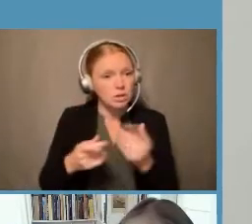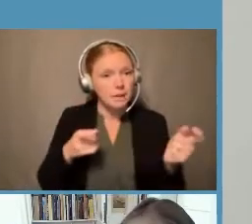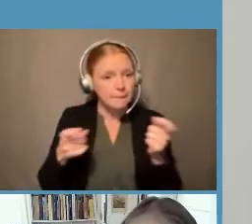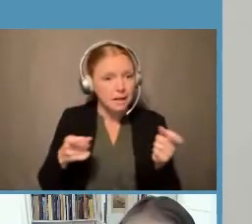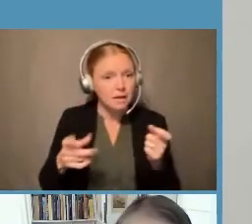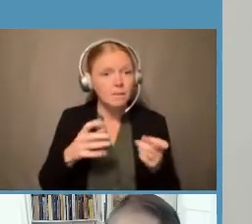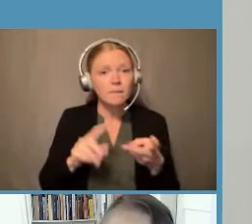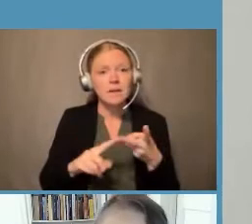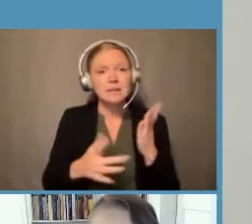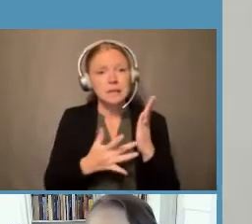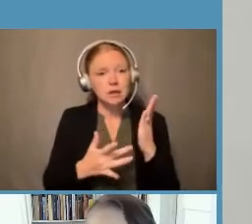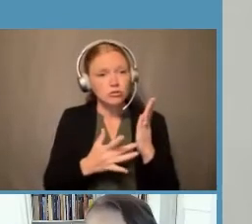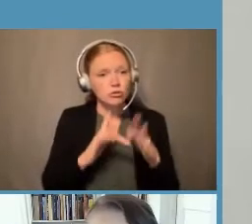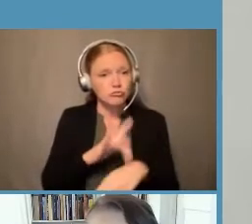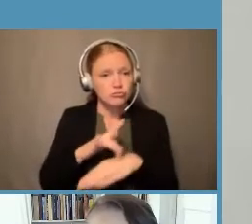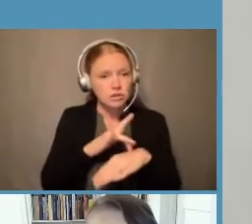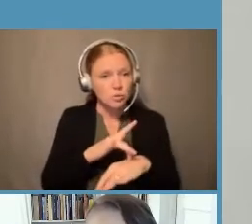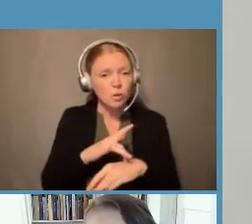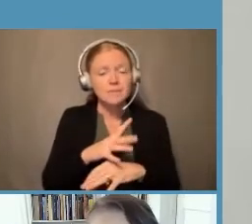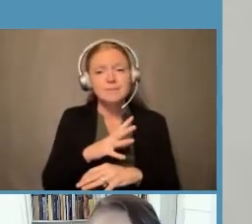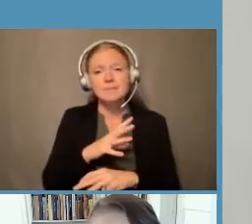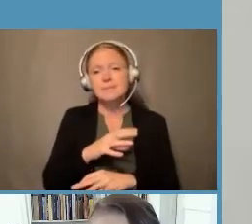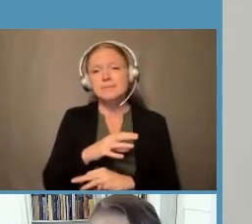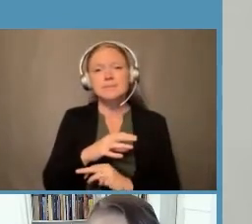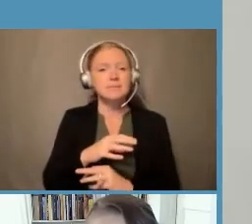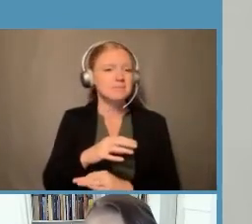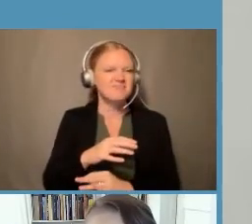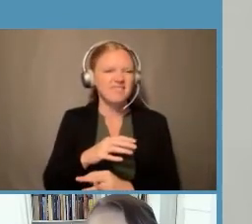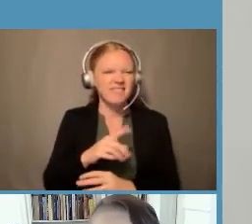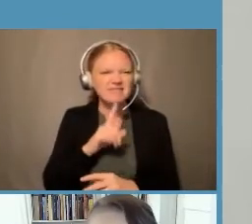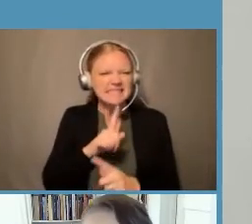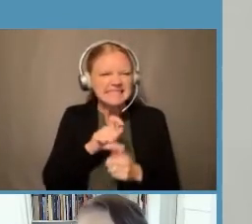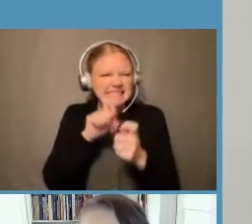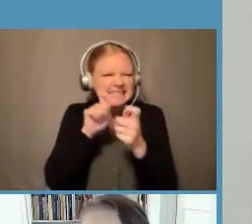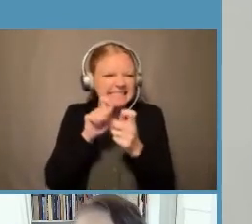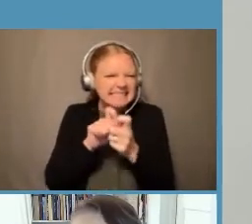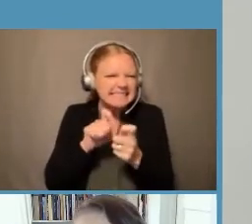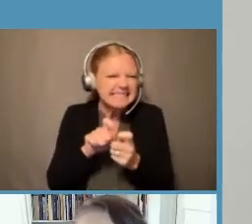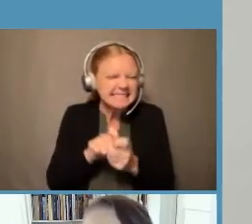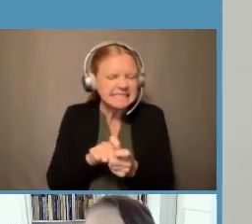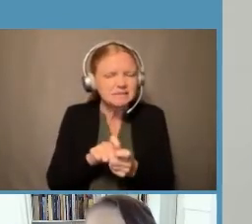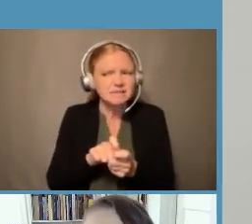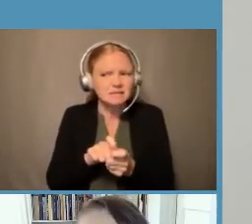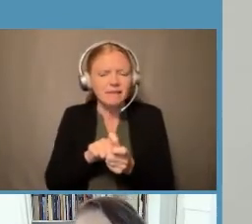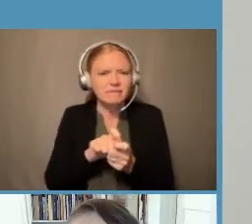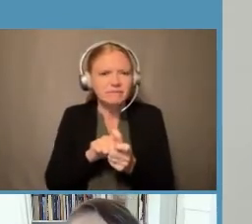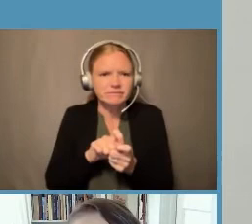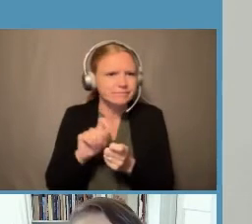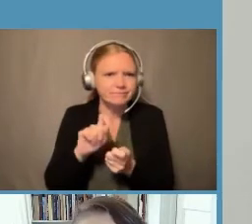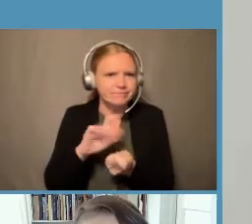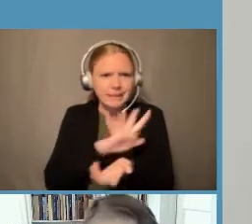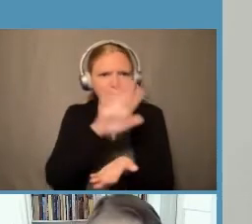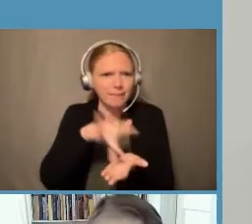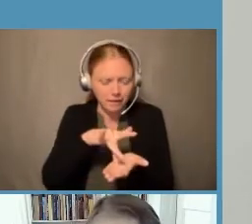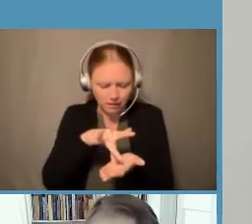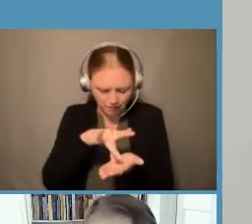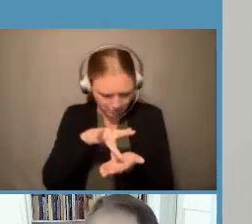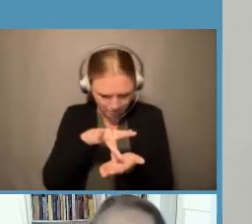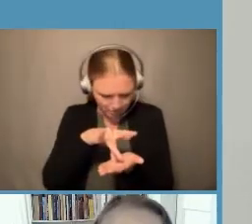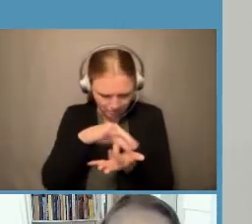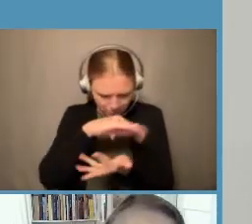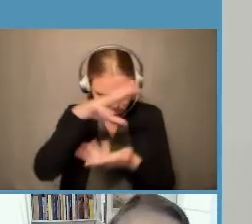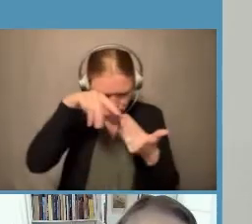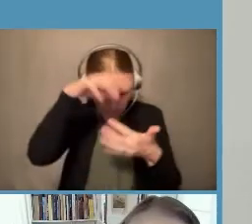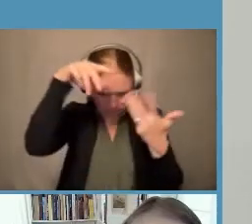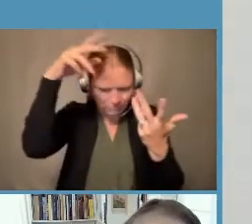technical resources and some of those things, about kind of the nitty-gritty of being in the midst of it. And I'll talk more about this